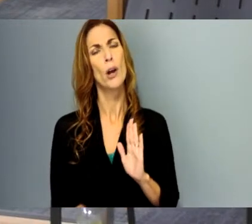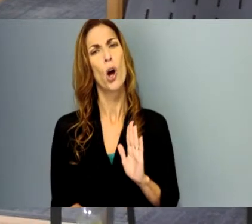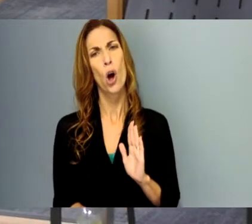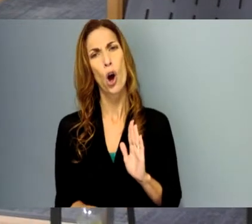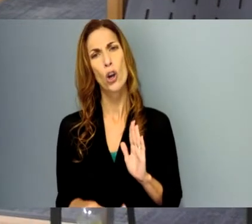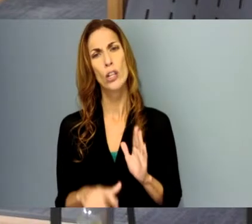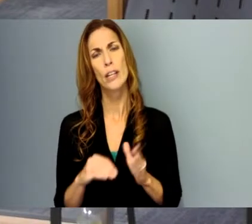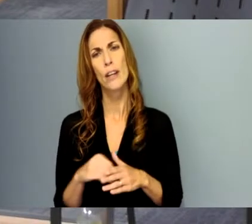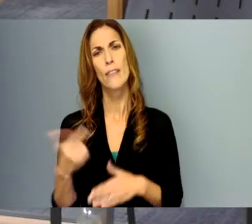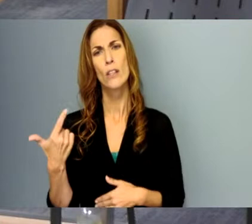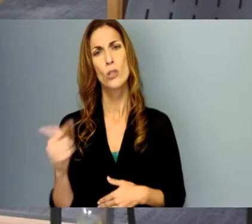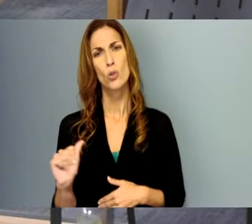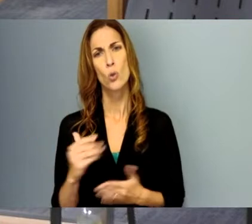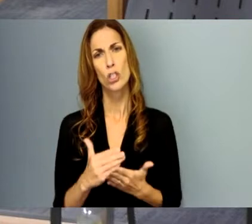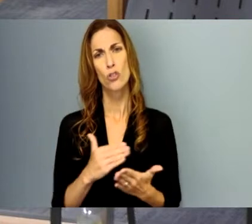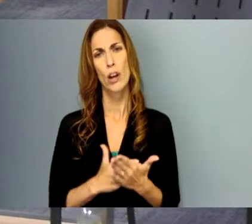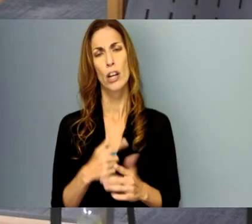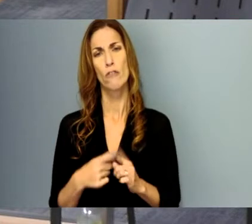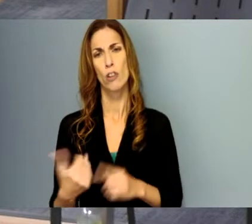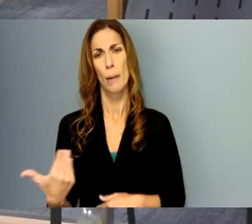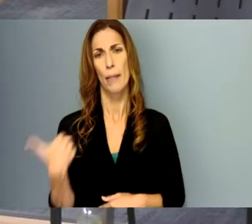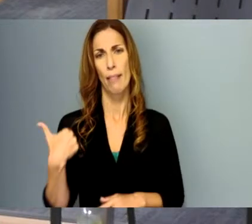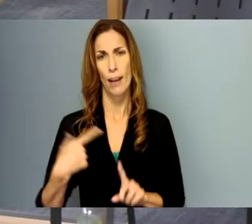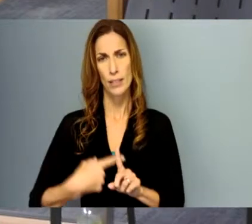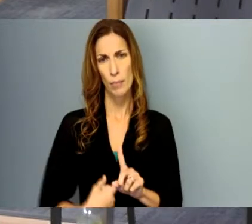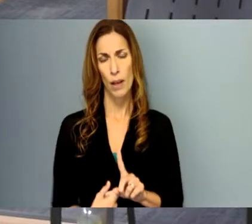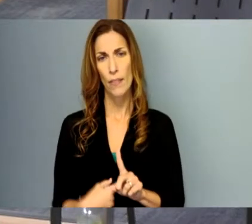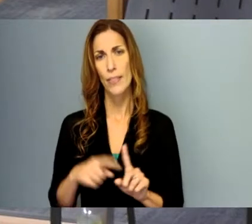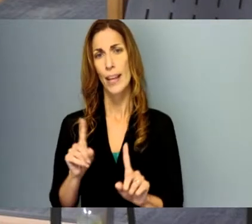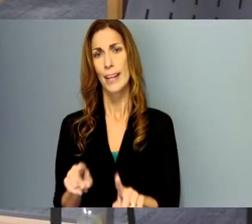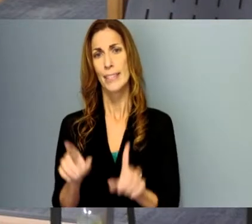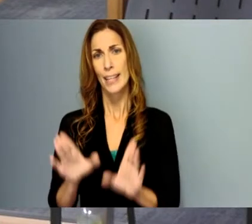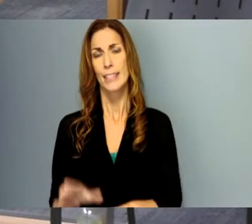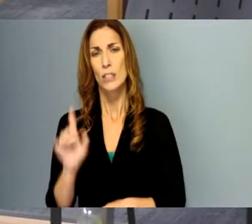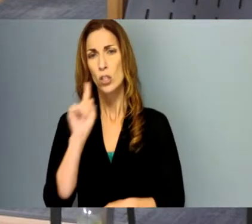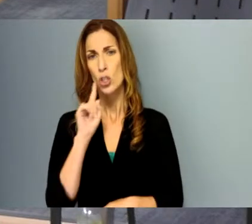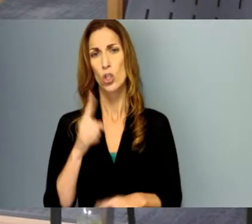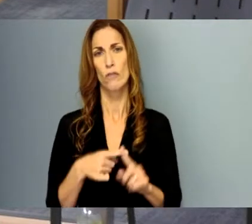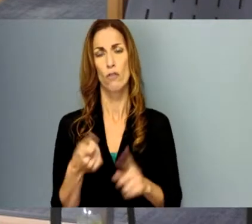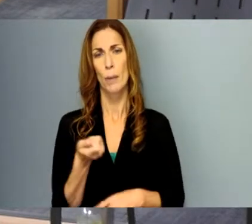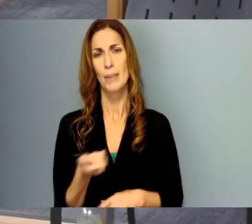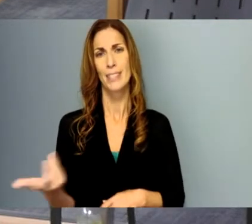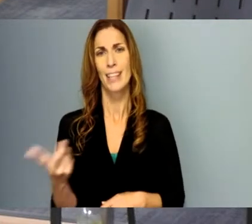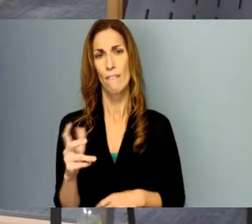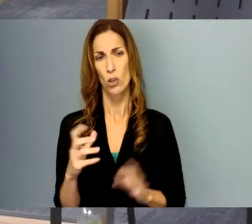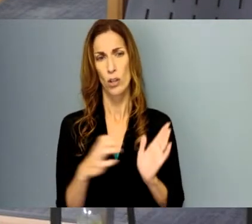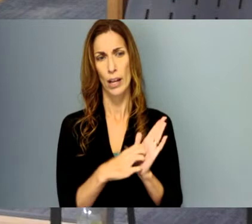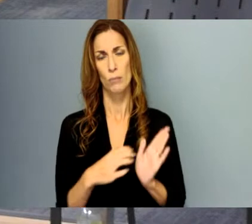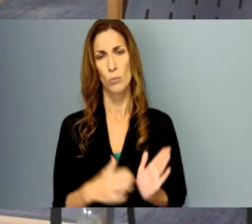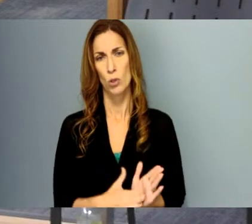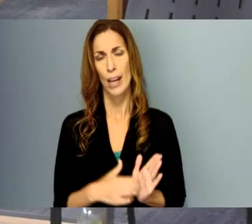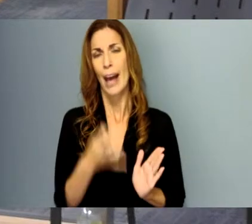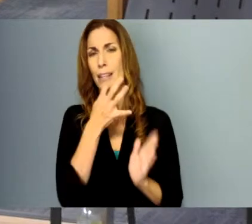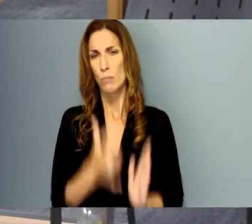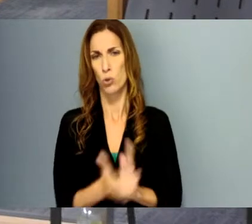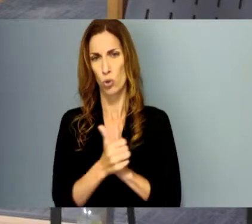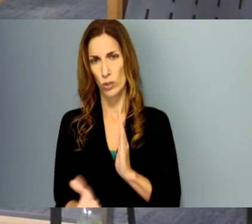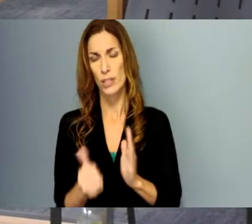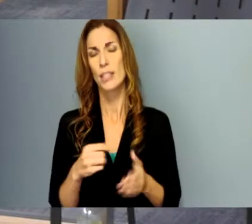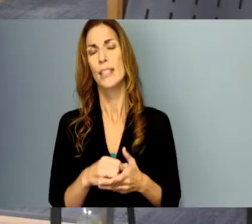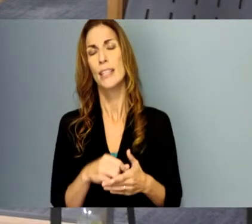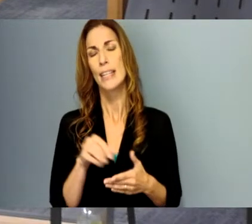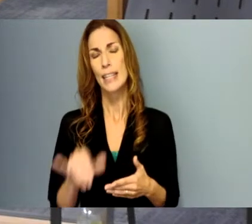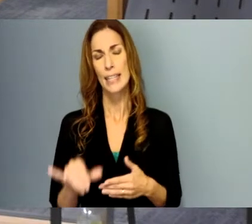the Georgia Record from last month. Attendees heard from several experts in